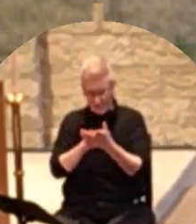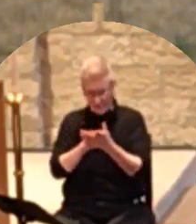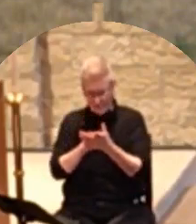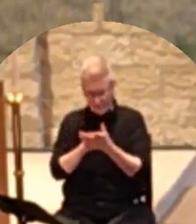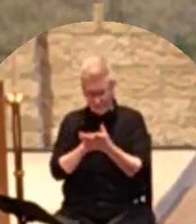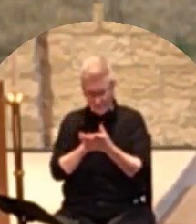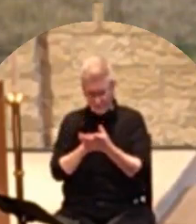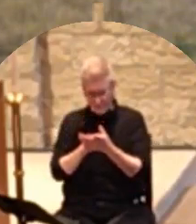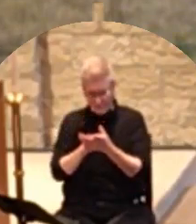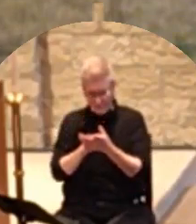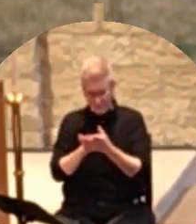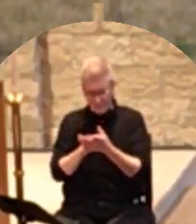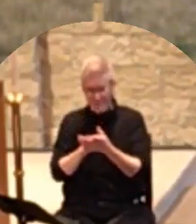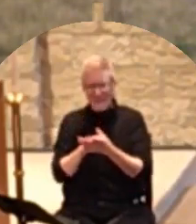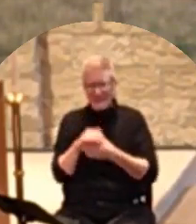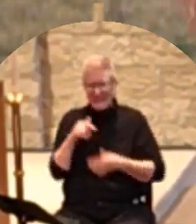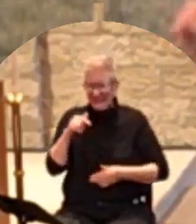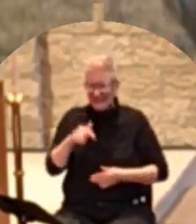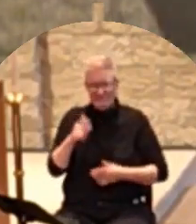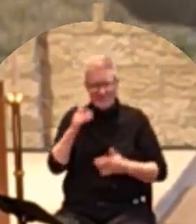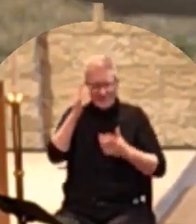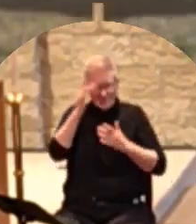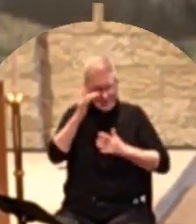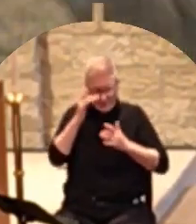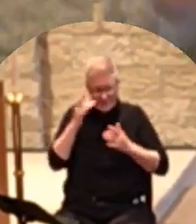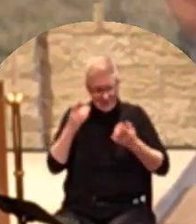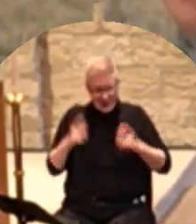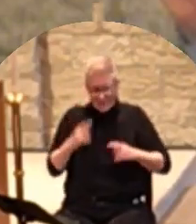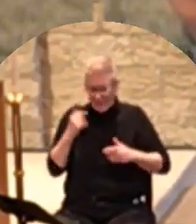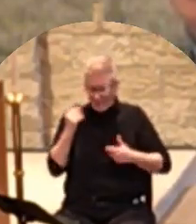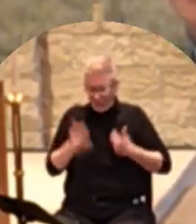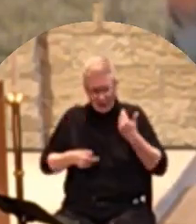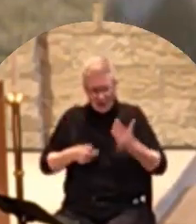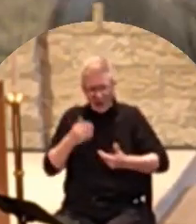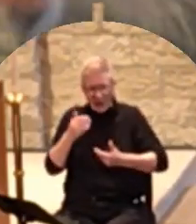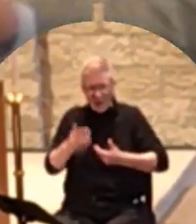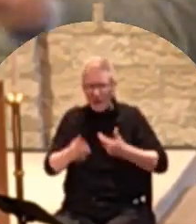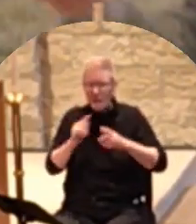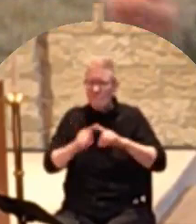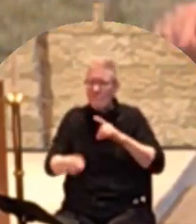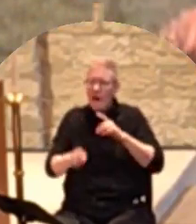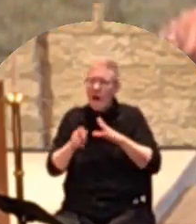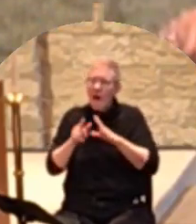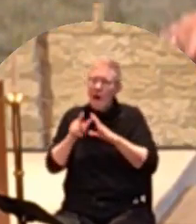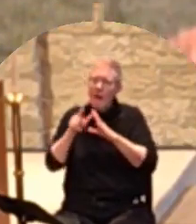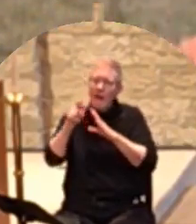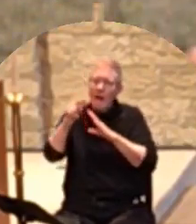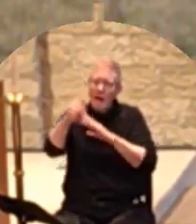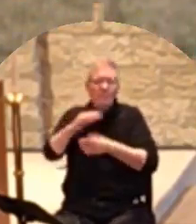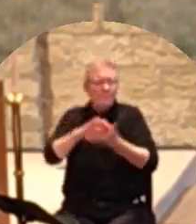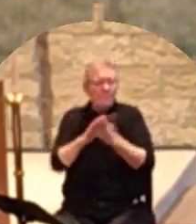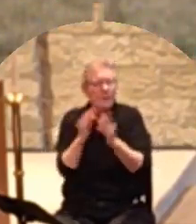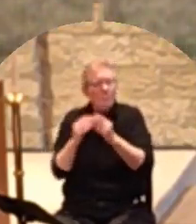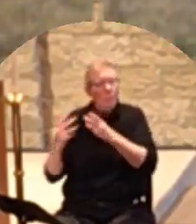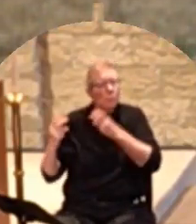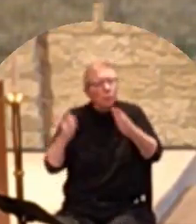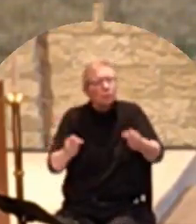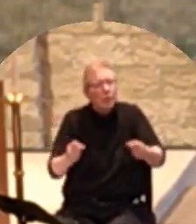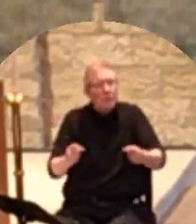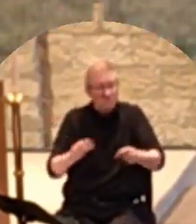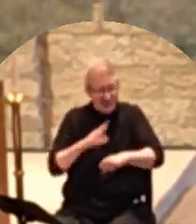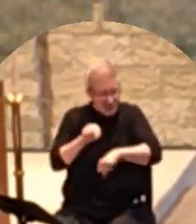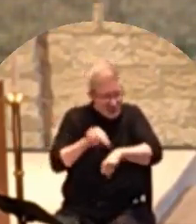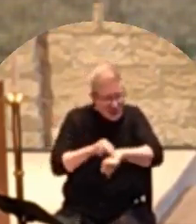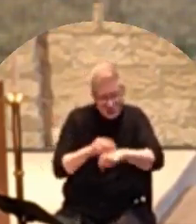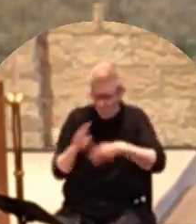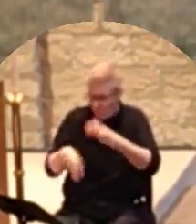going to come out on the other side of this a stronger nation, a stronger world. Believe that